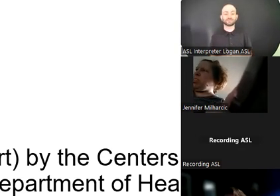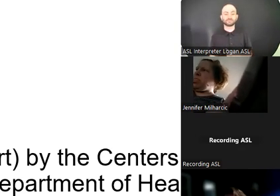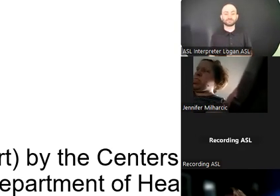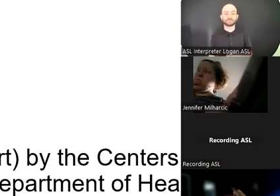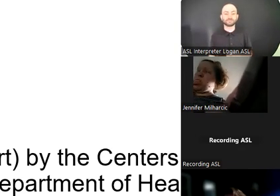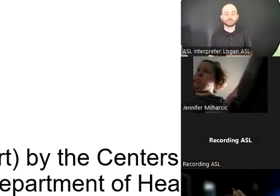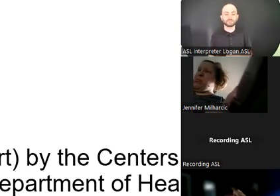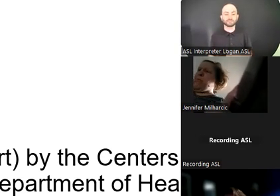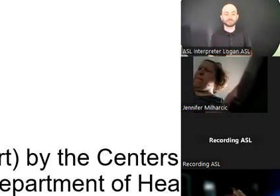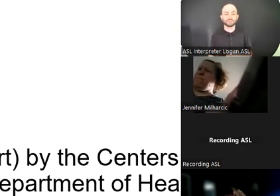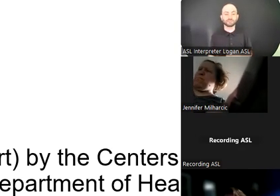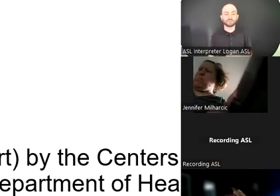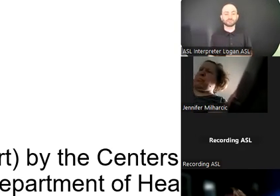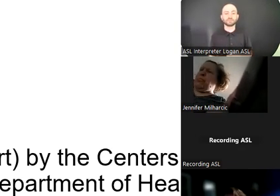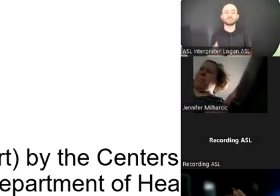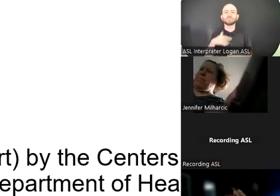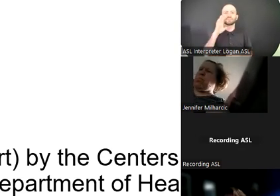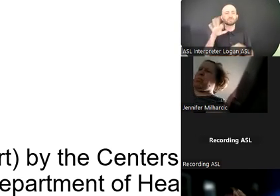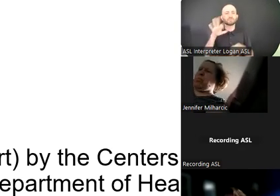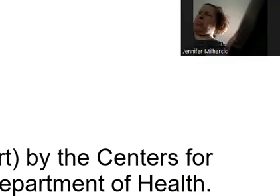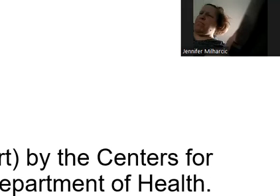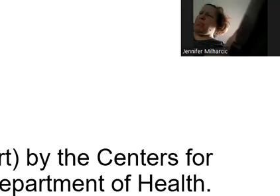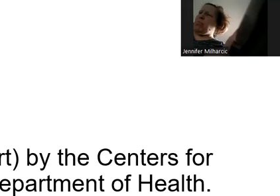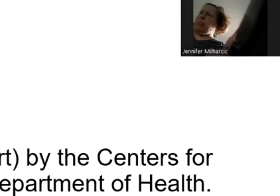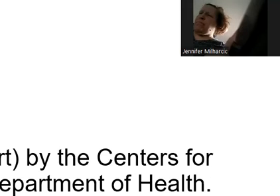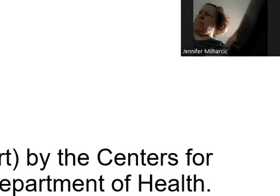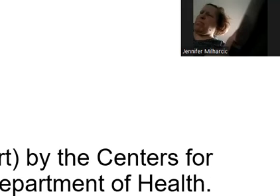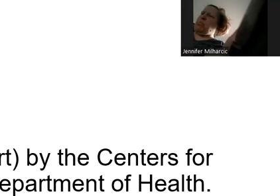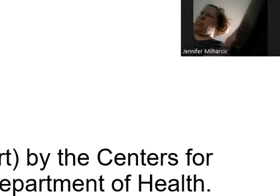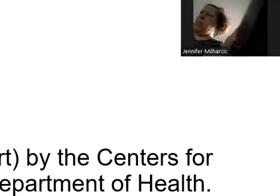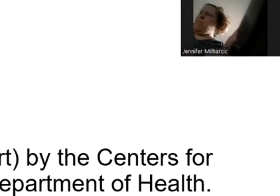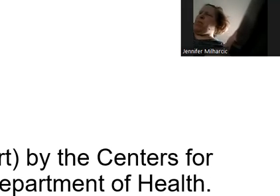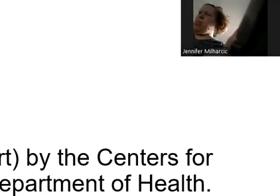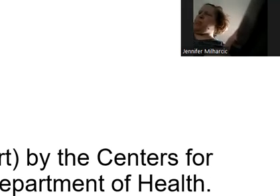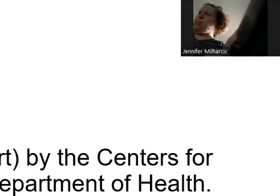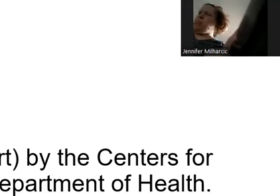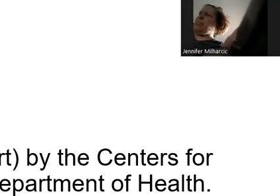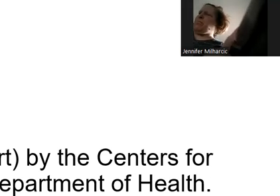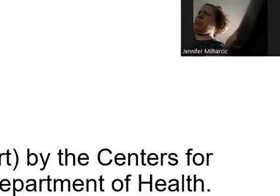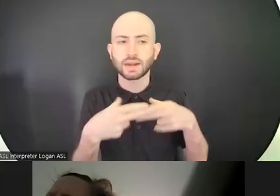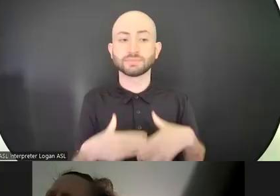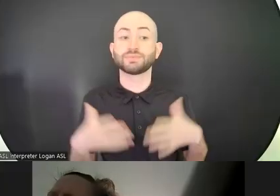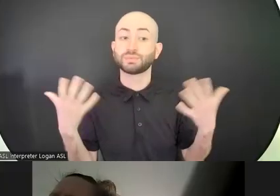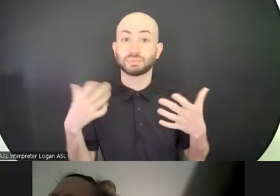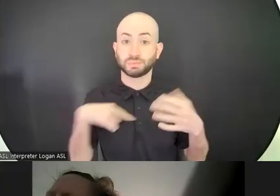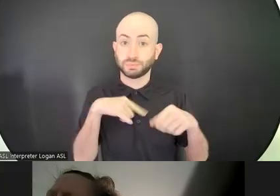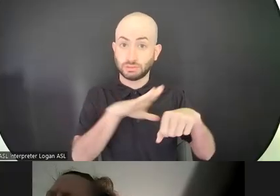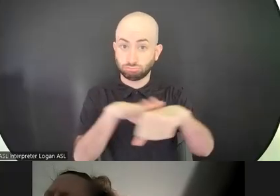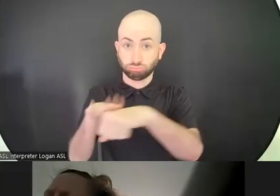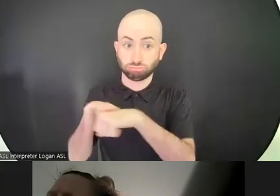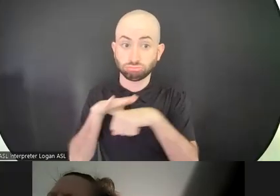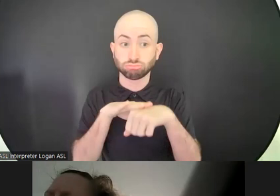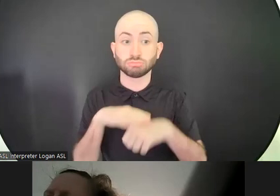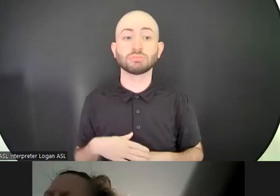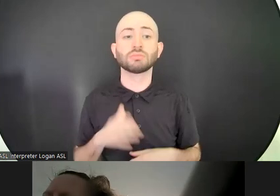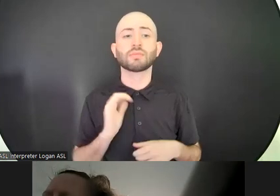I will be describing any graphics on the slides. This is our disclaimer. It says our views